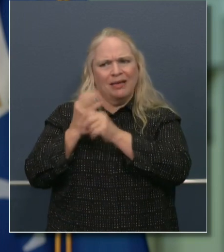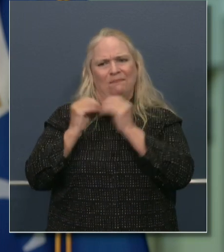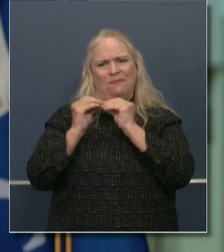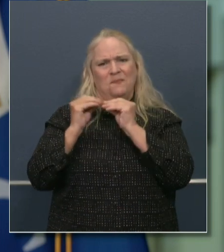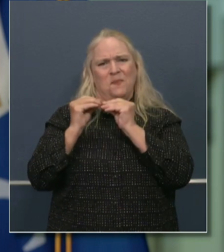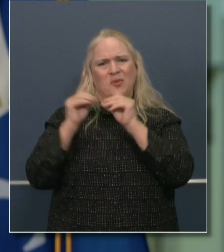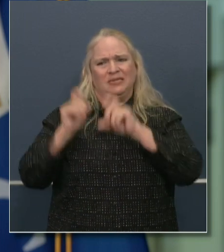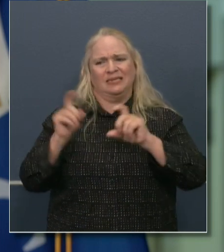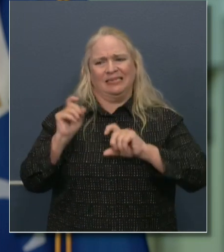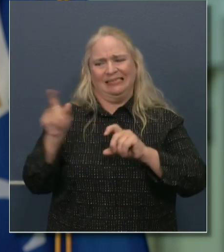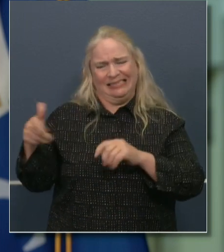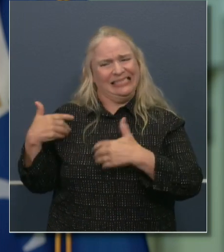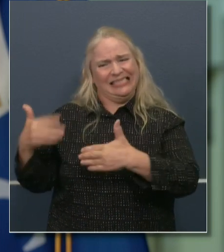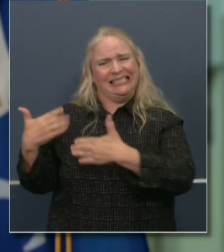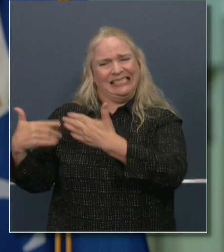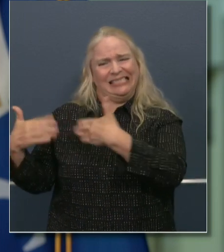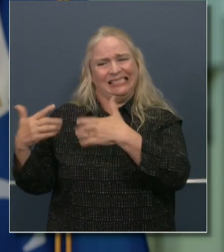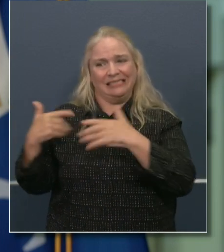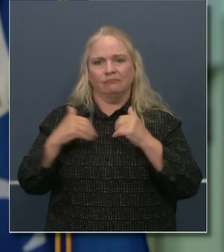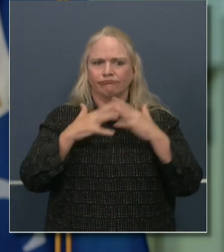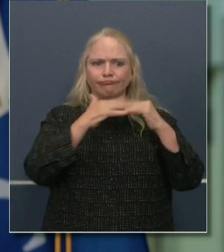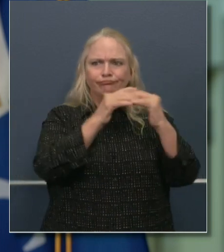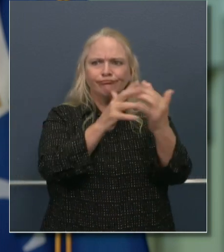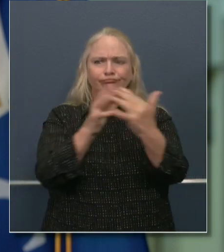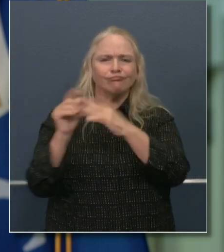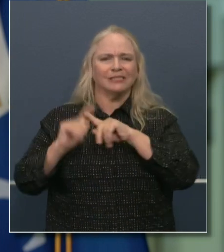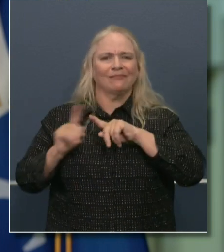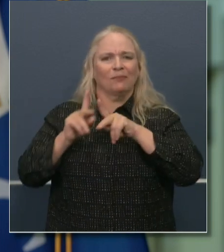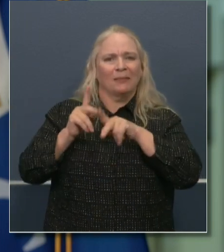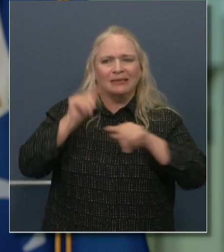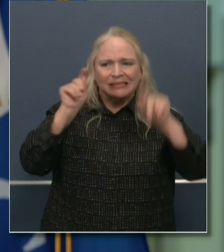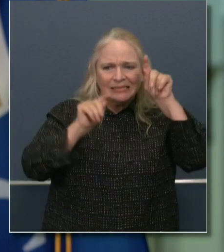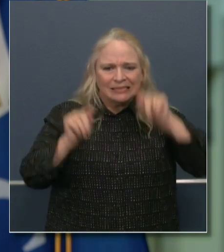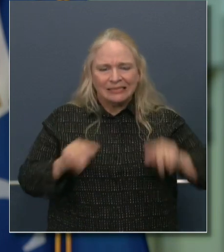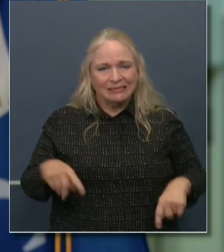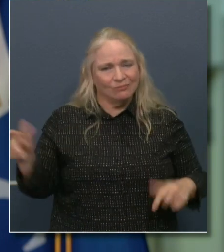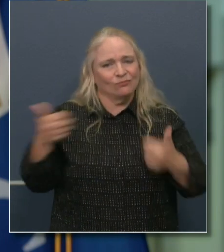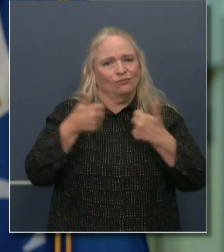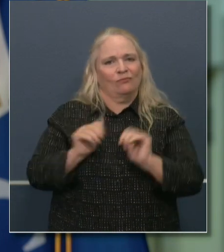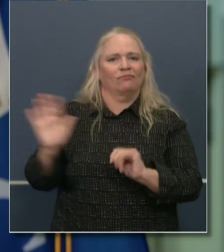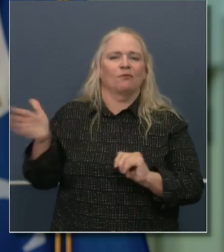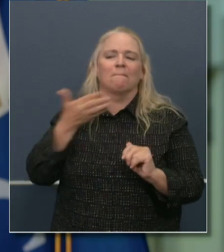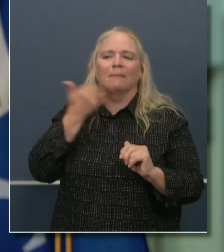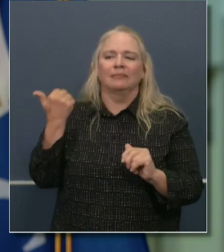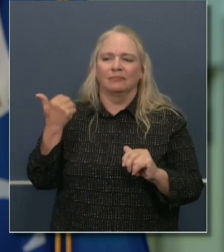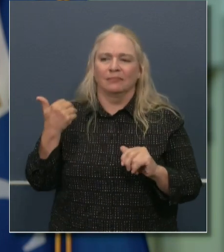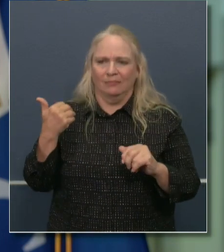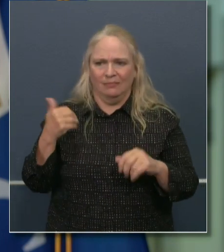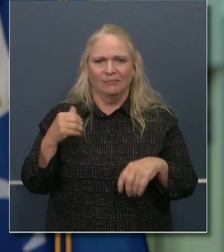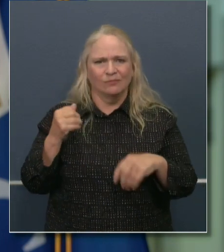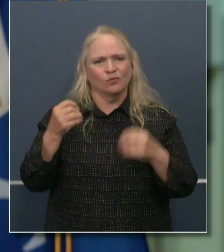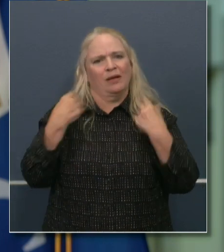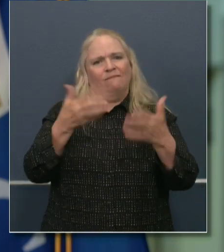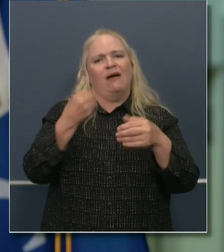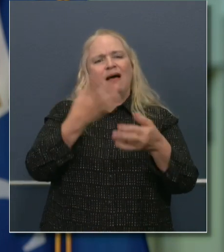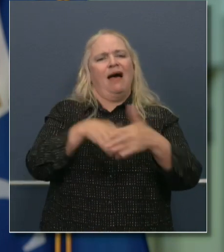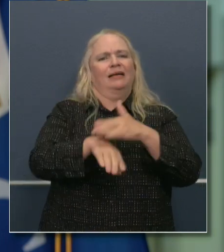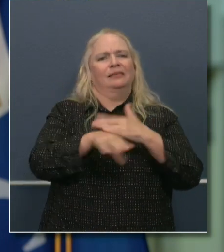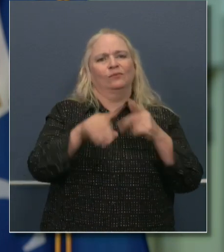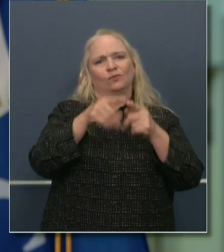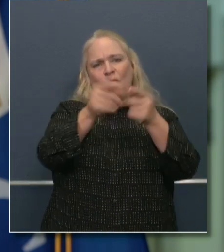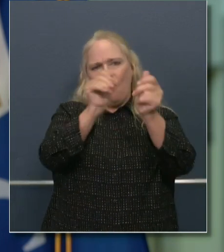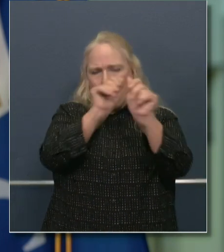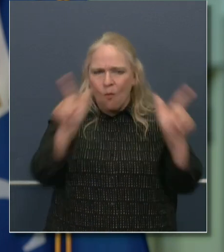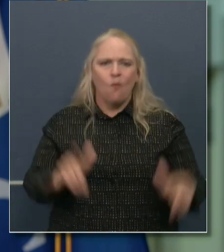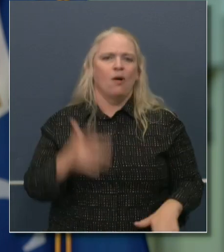60,000, get to 80,000 as a stretch goal of tests that we conduct on a daily basis. We also targeted what we refer to as